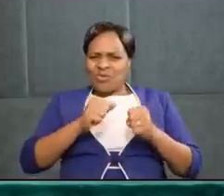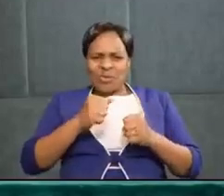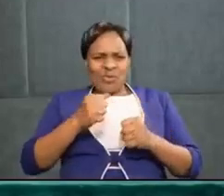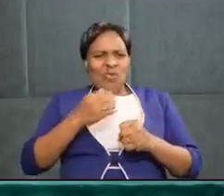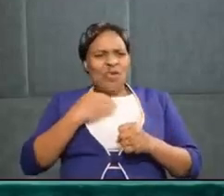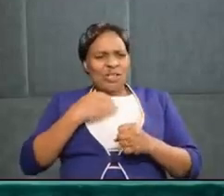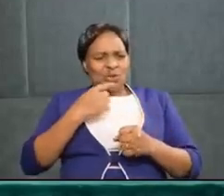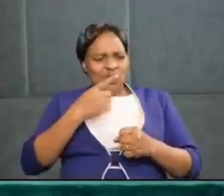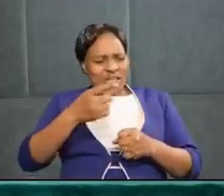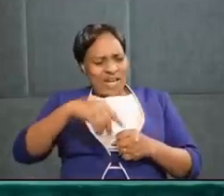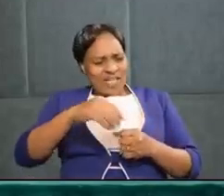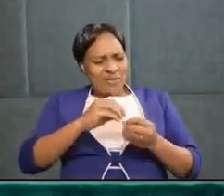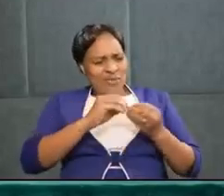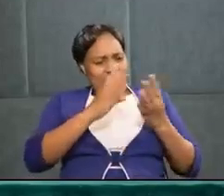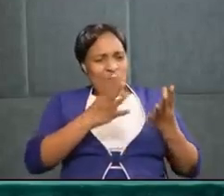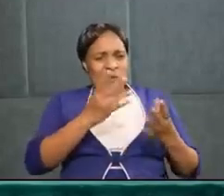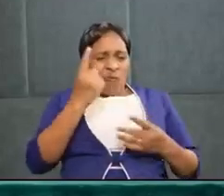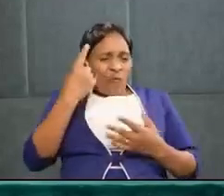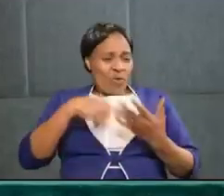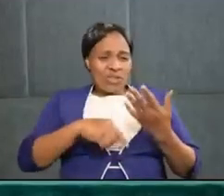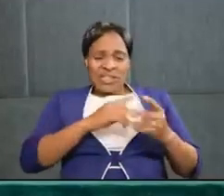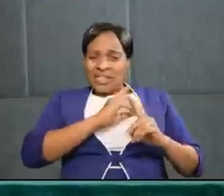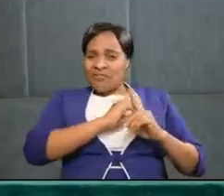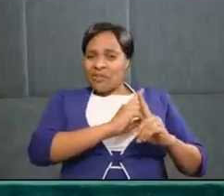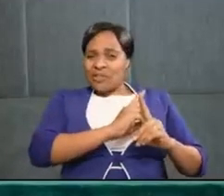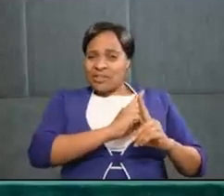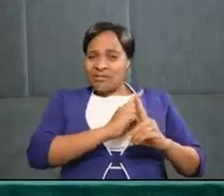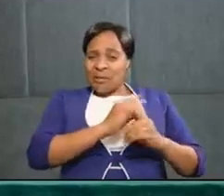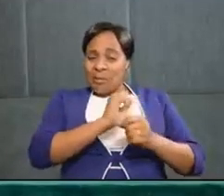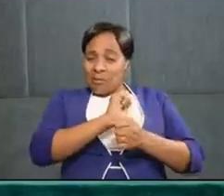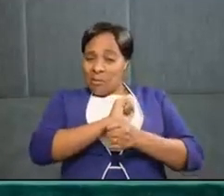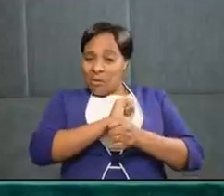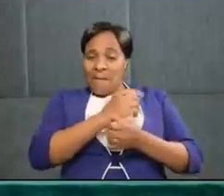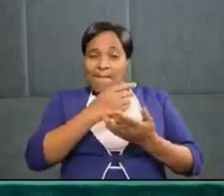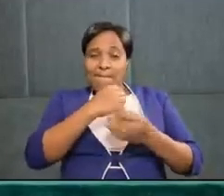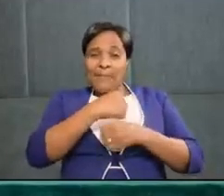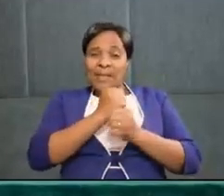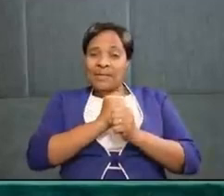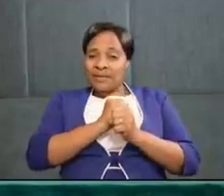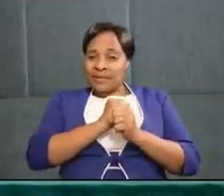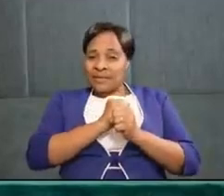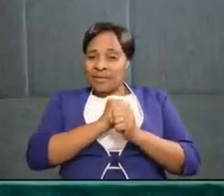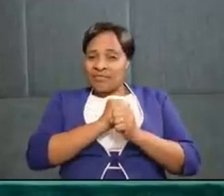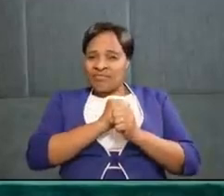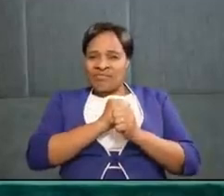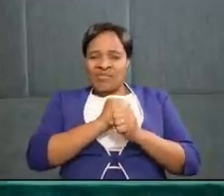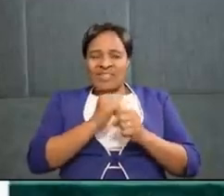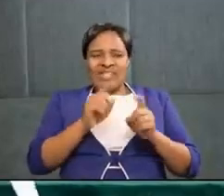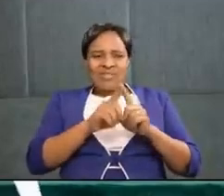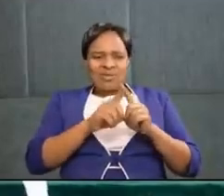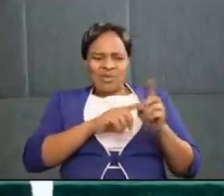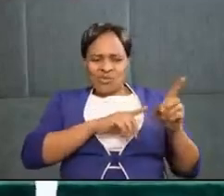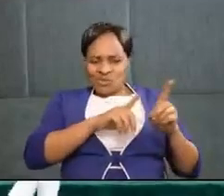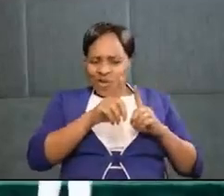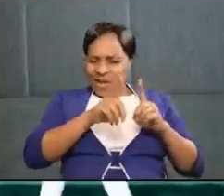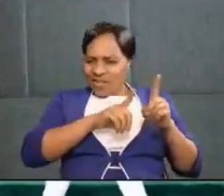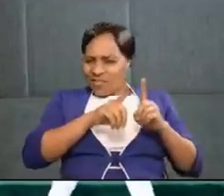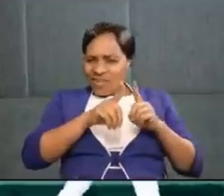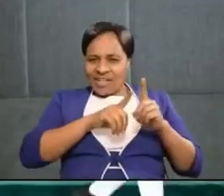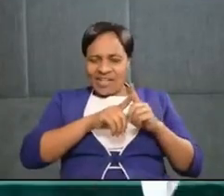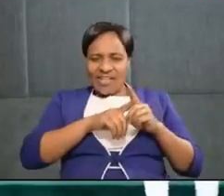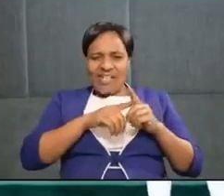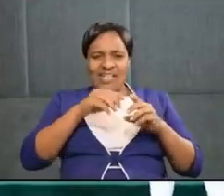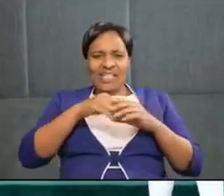tell us more of the defense that Paul made? As I was traveling coming